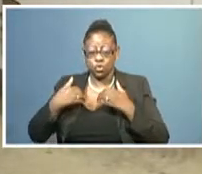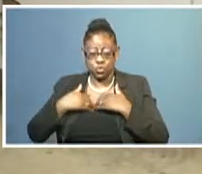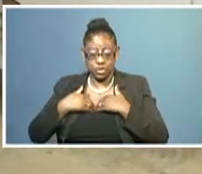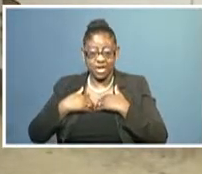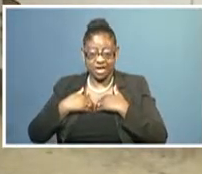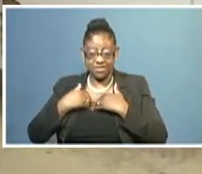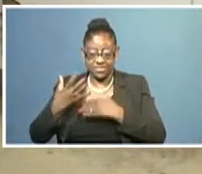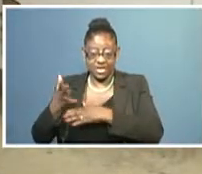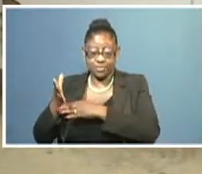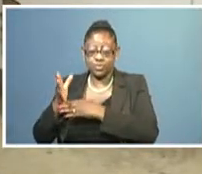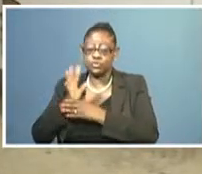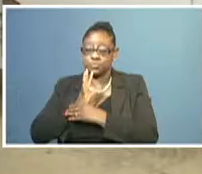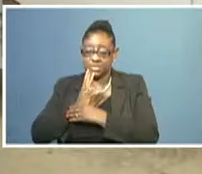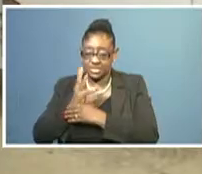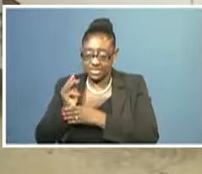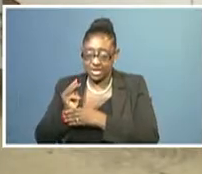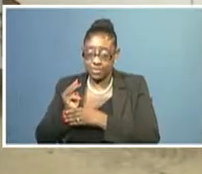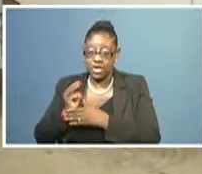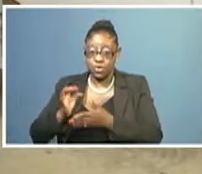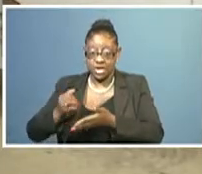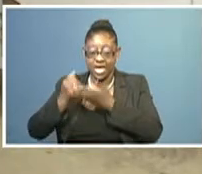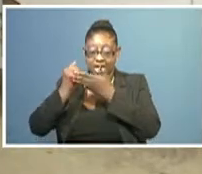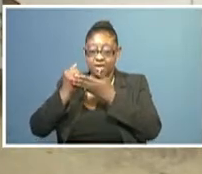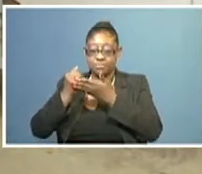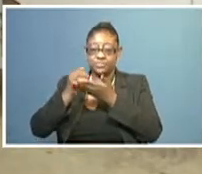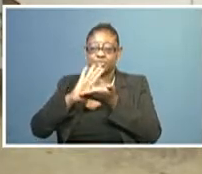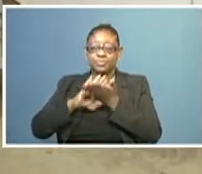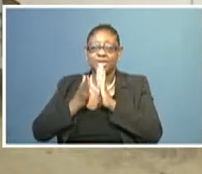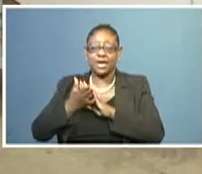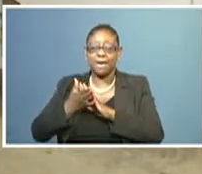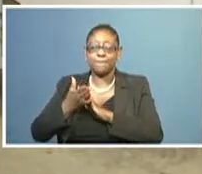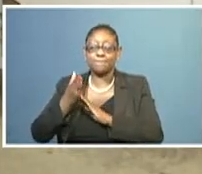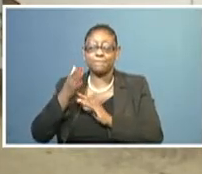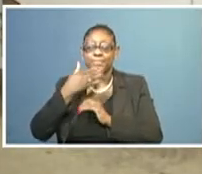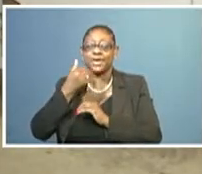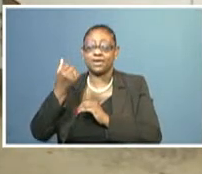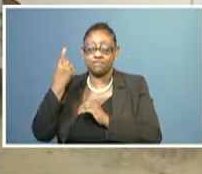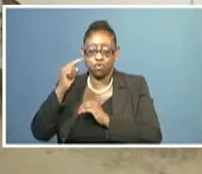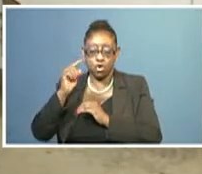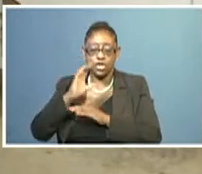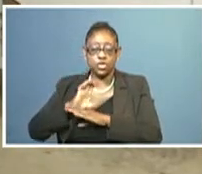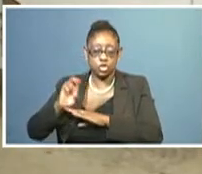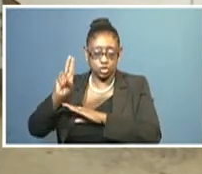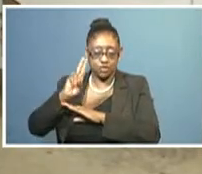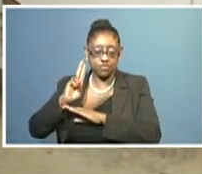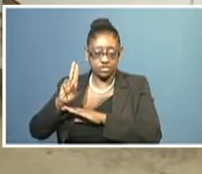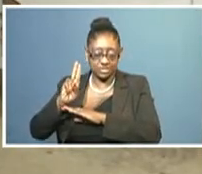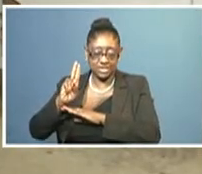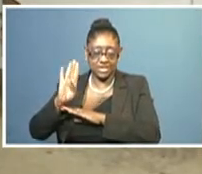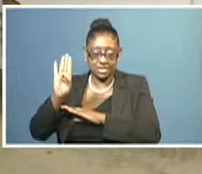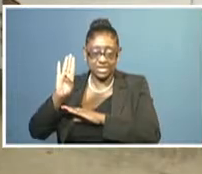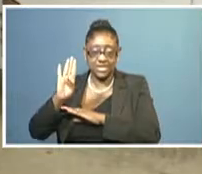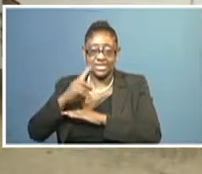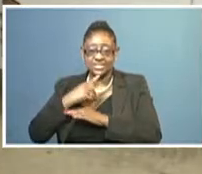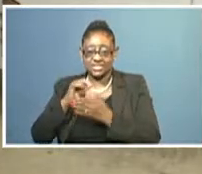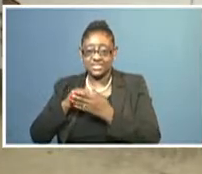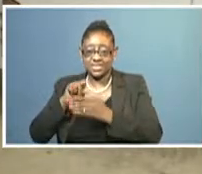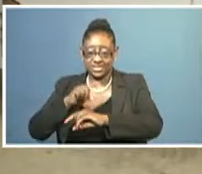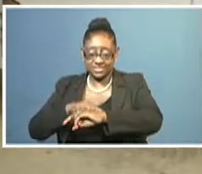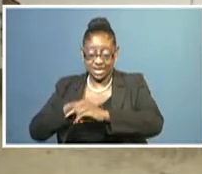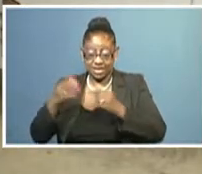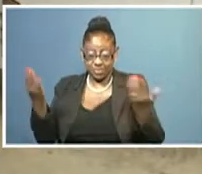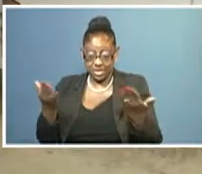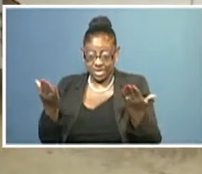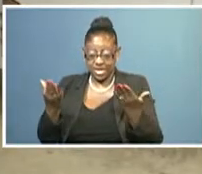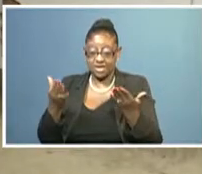to them and we try to get those initiatives to better the university, because we're all for our students and making sure that their time there at the University of the